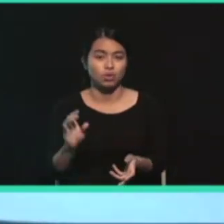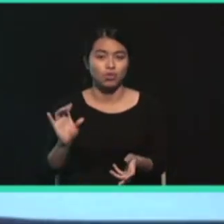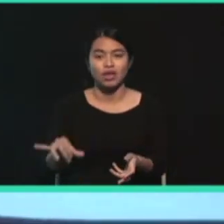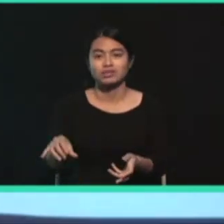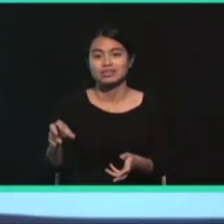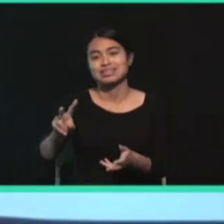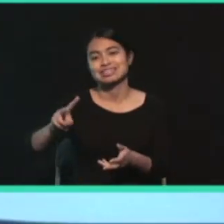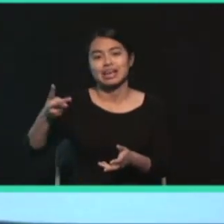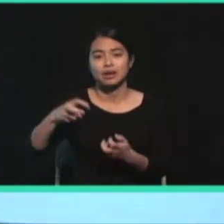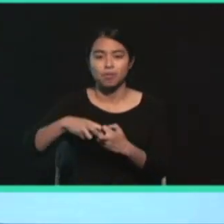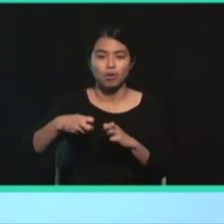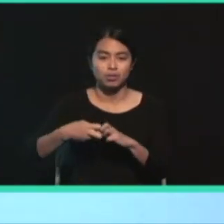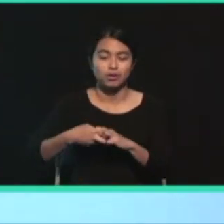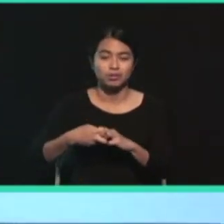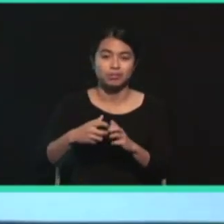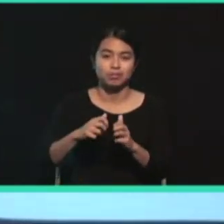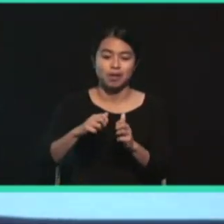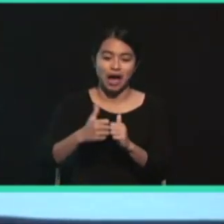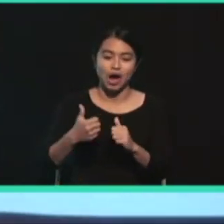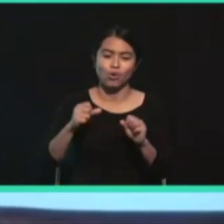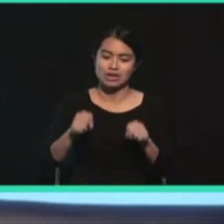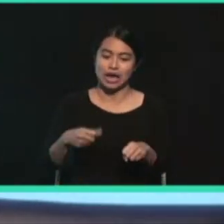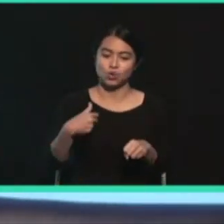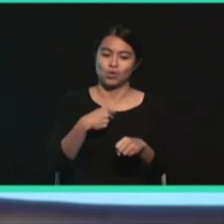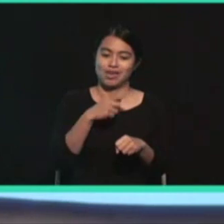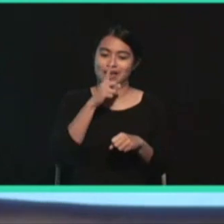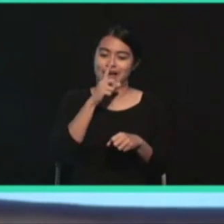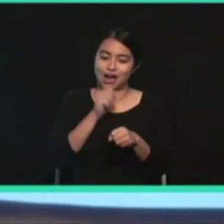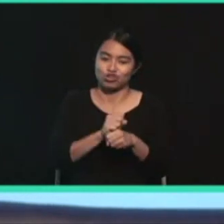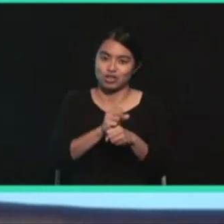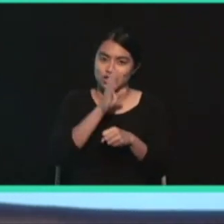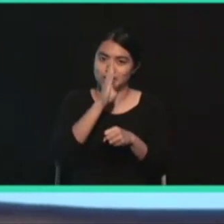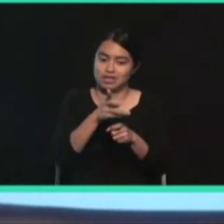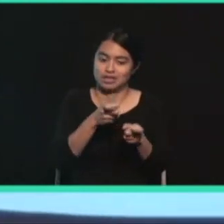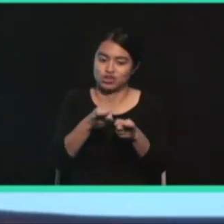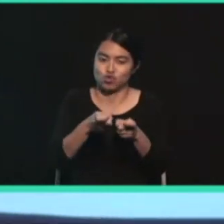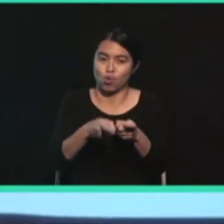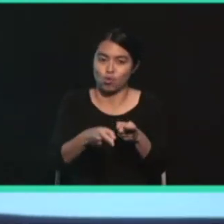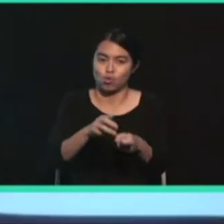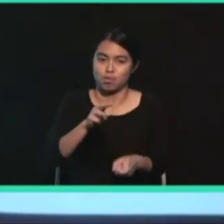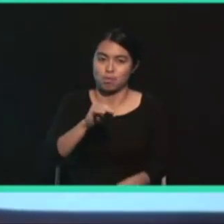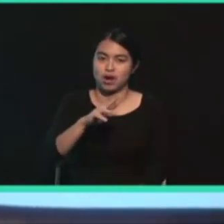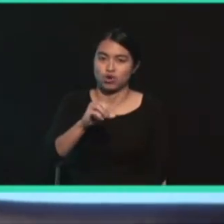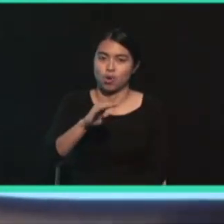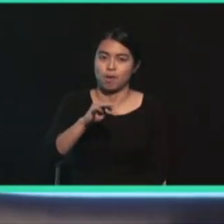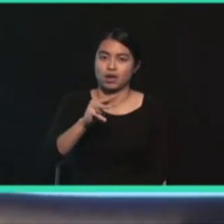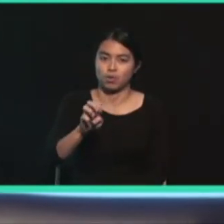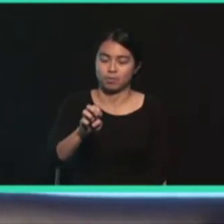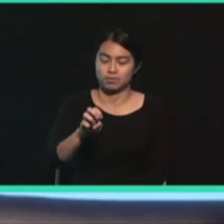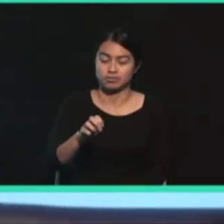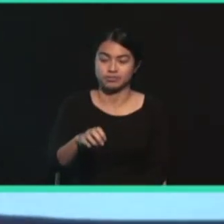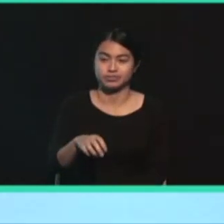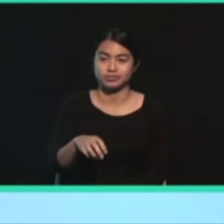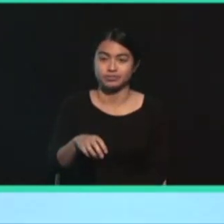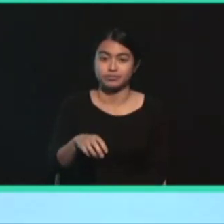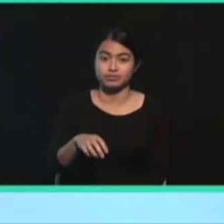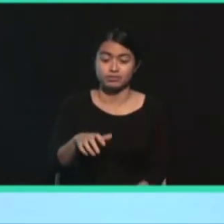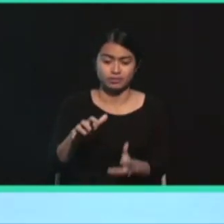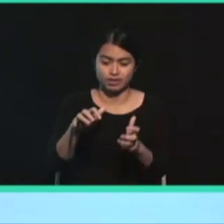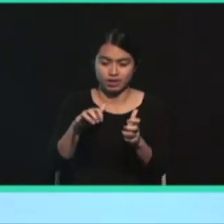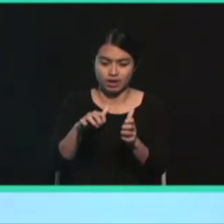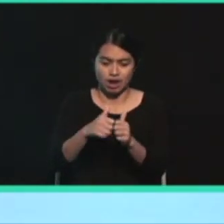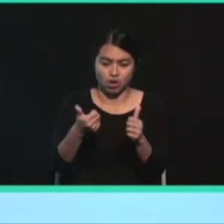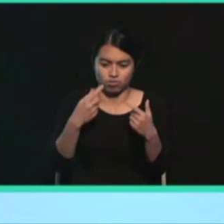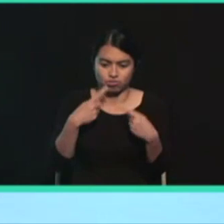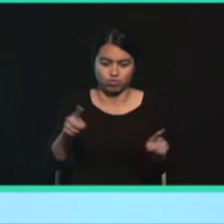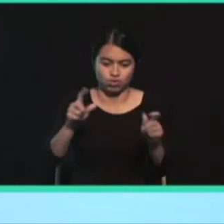second problem. How can we actually influence our microbiome? And the question is, how can we at first do this? And the